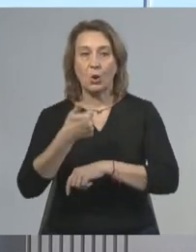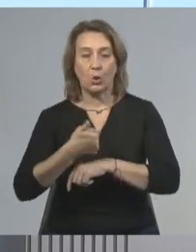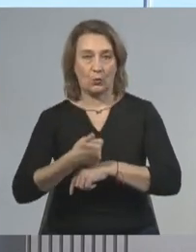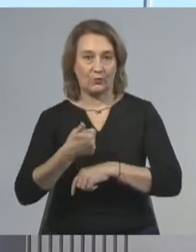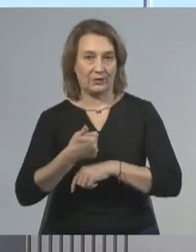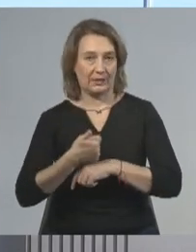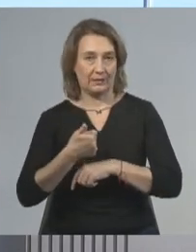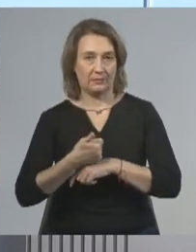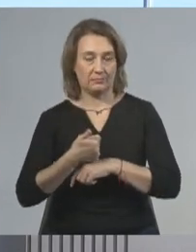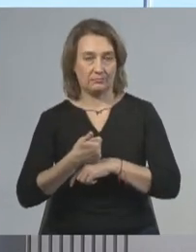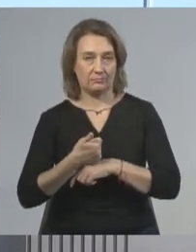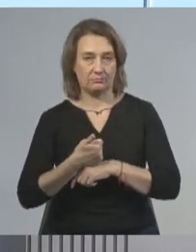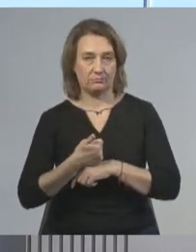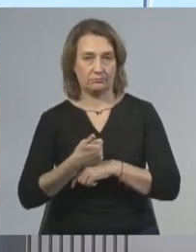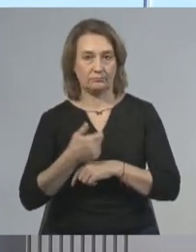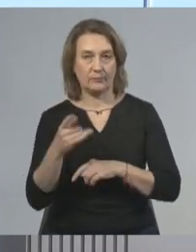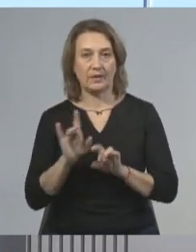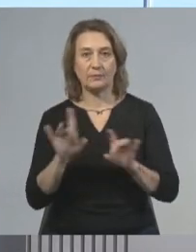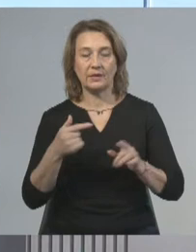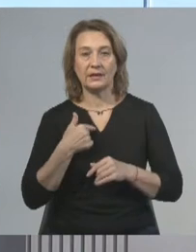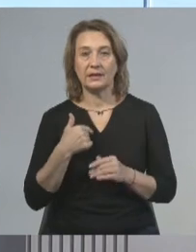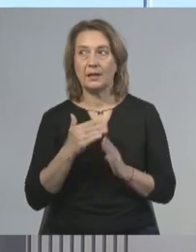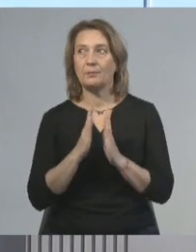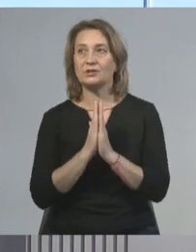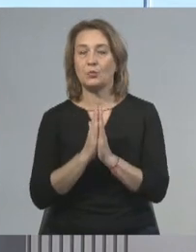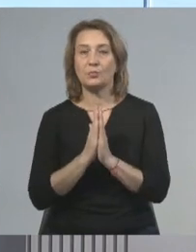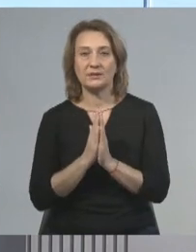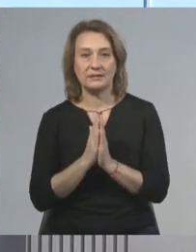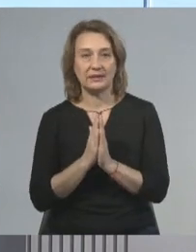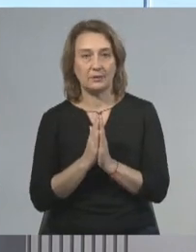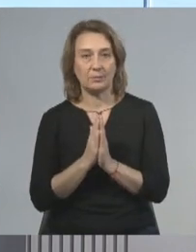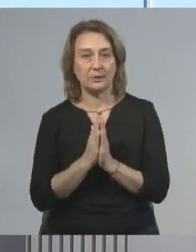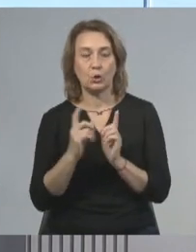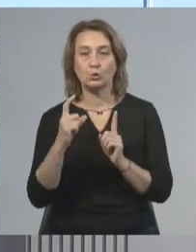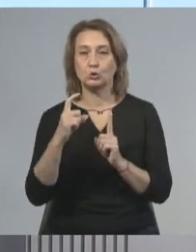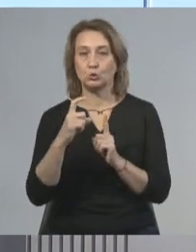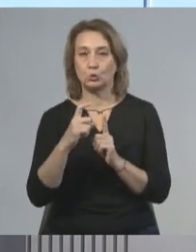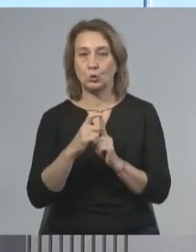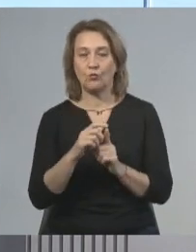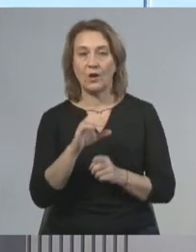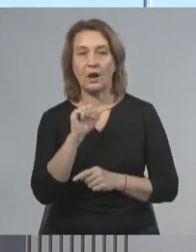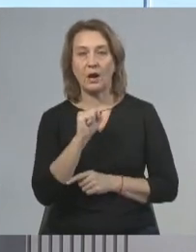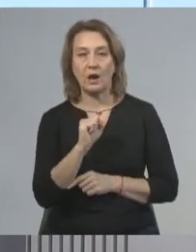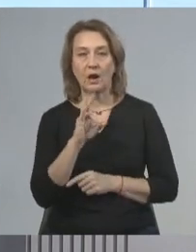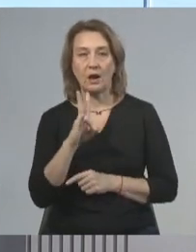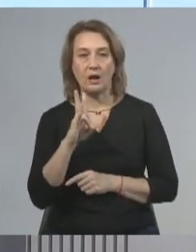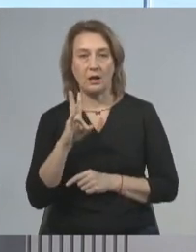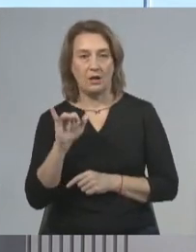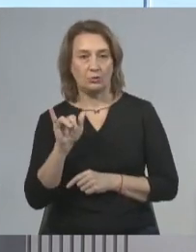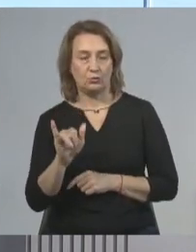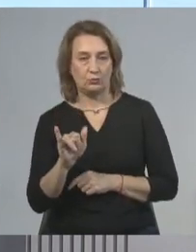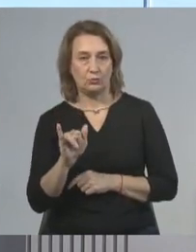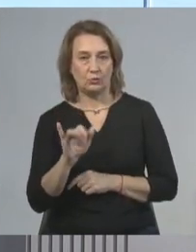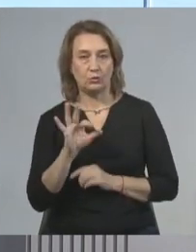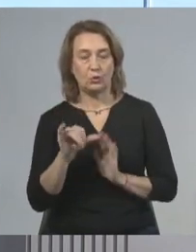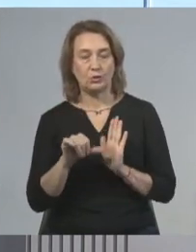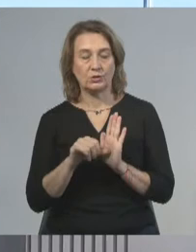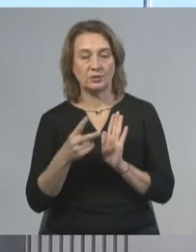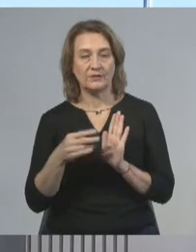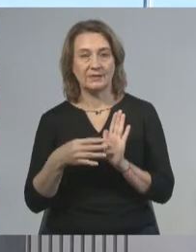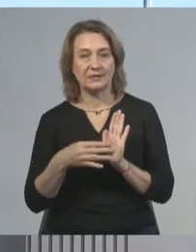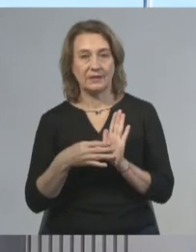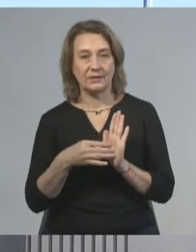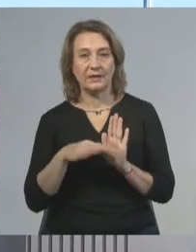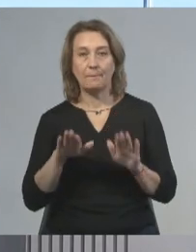covering this news i would like to give floyd to anna morlikina editor-in-chief of the original